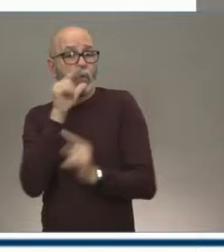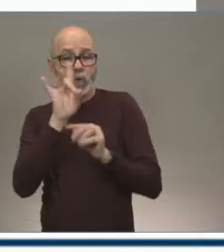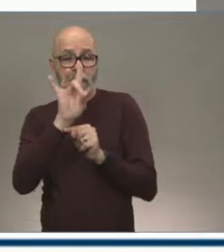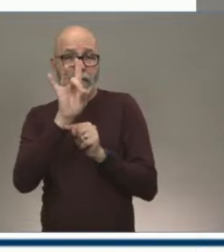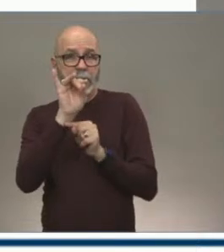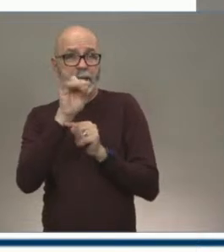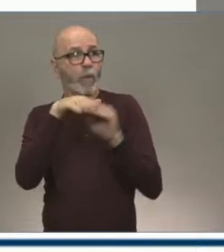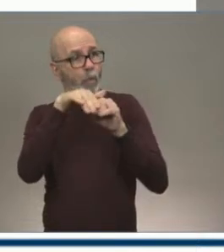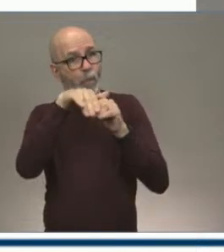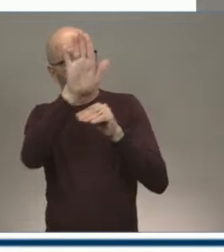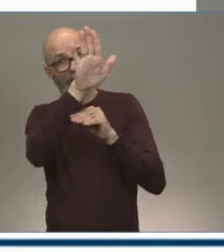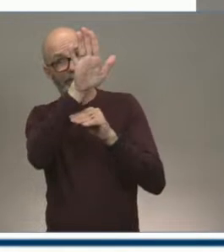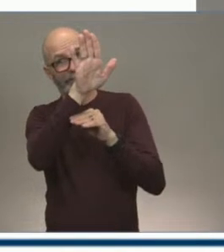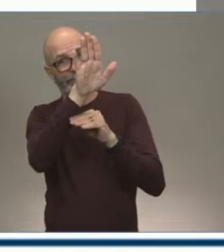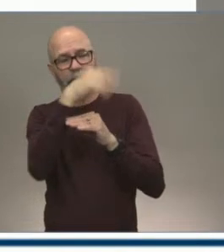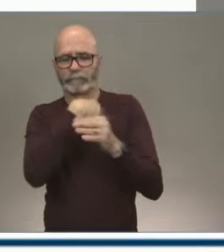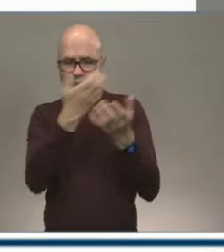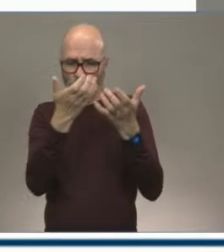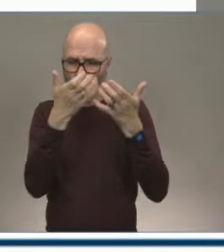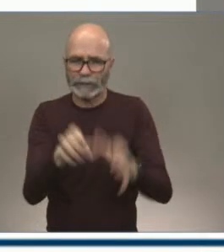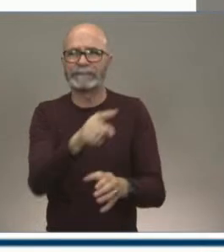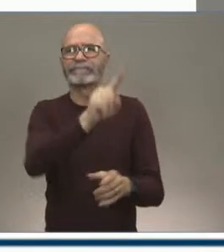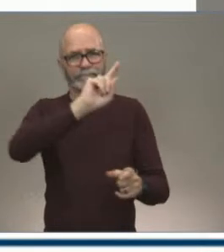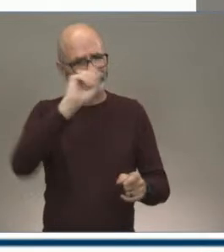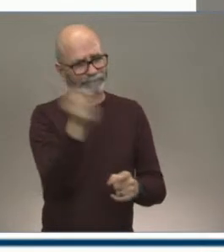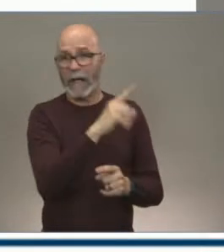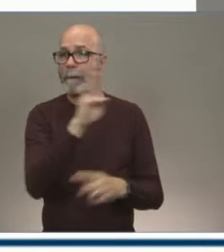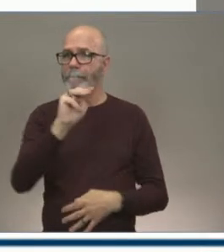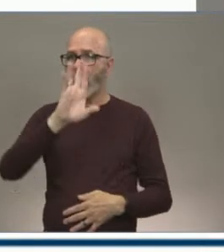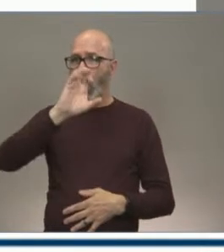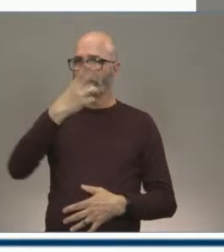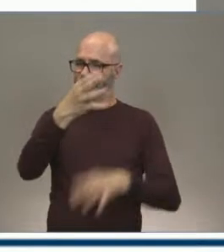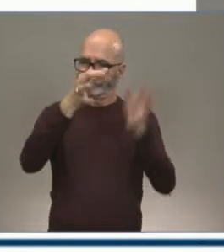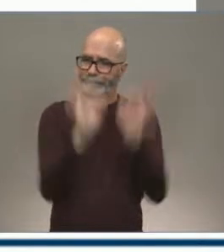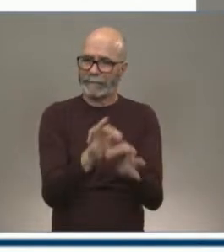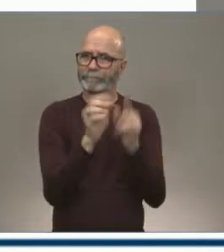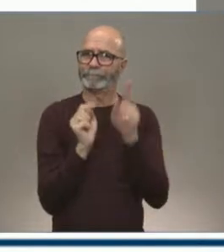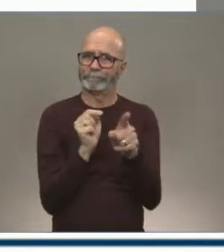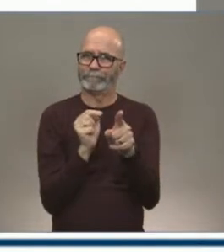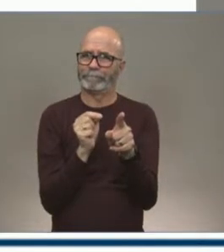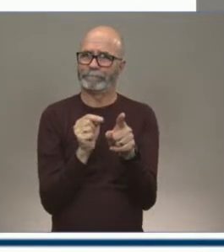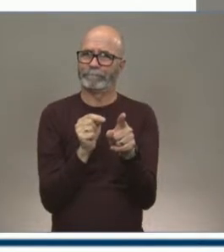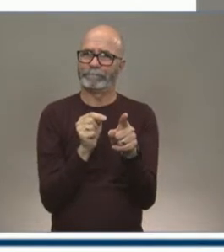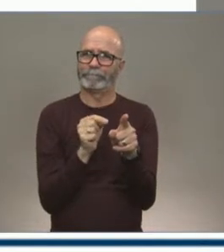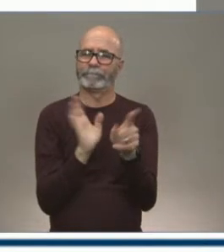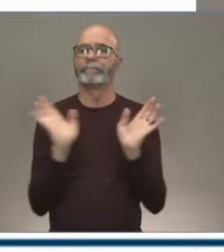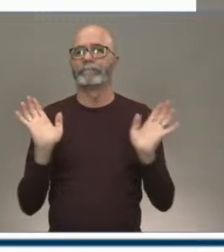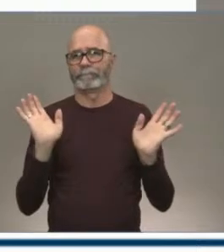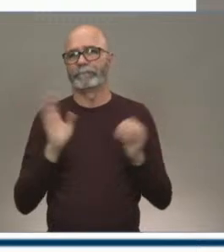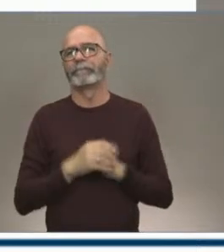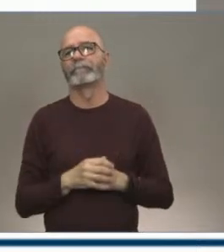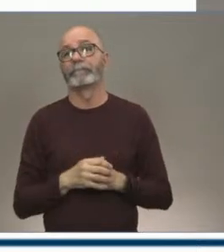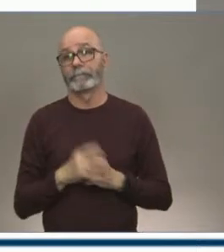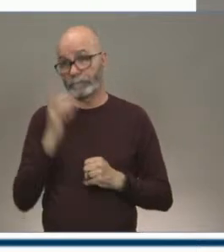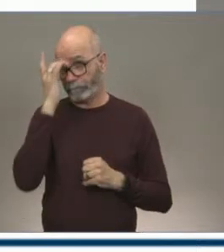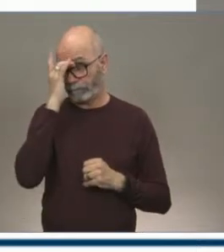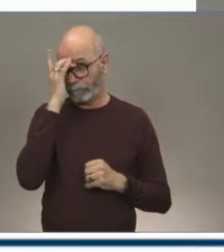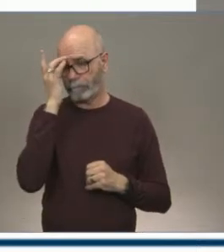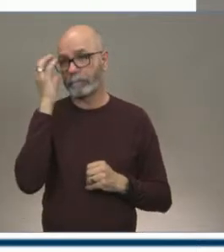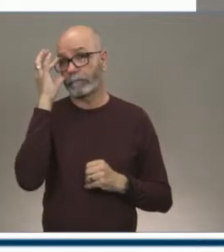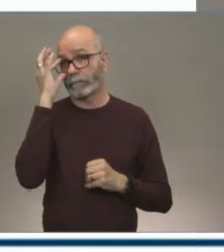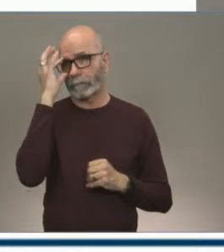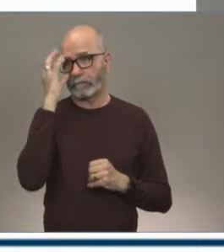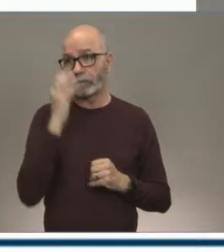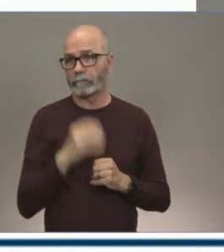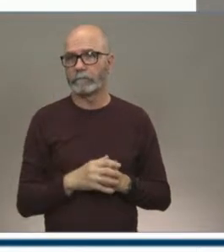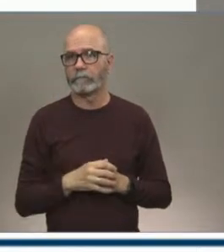make an appointment and get immunized during the month of March. And if you happen to end up where you're an appointment and